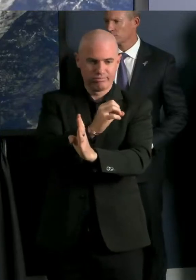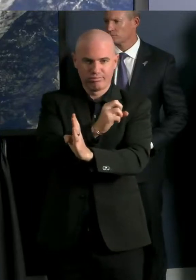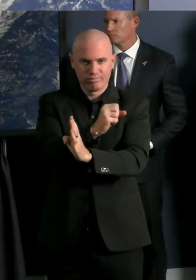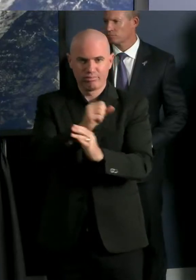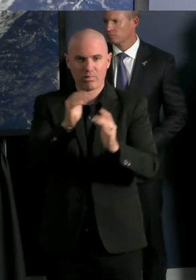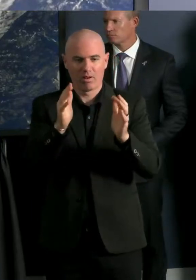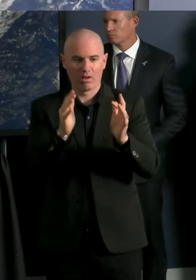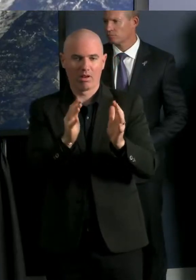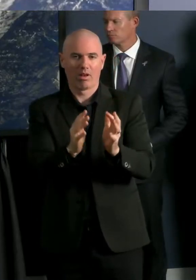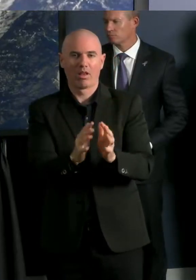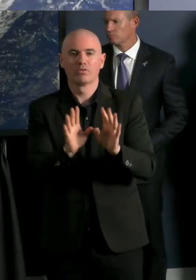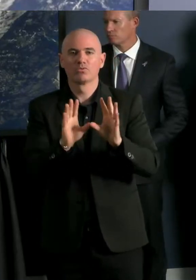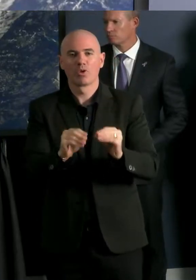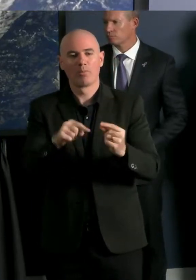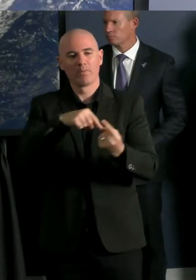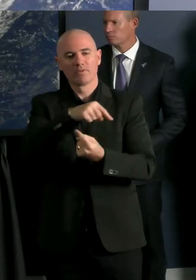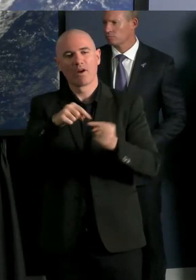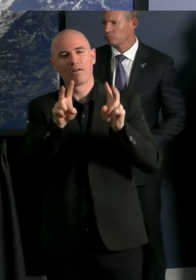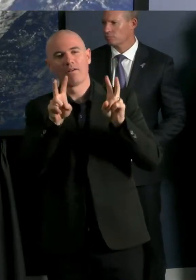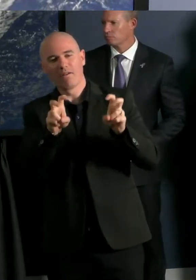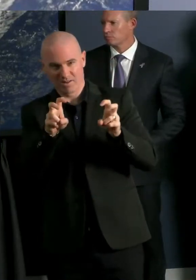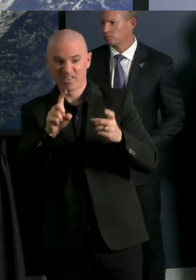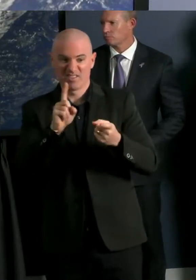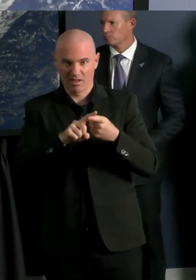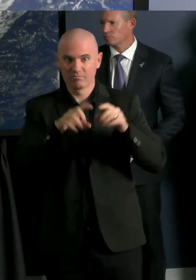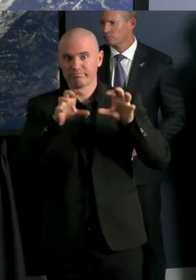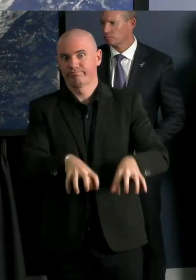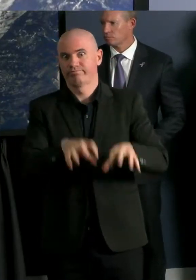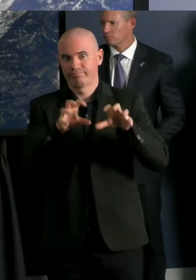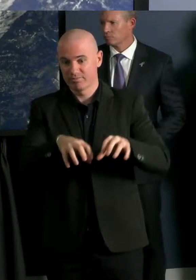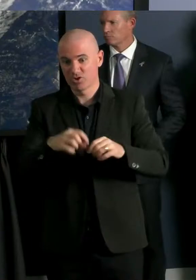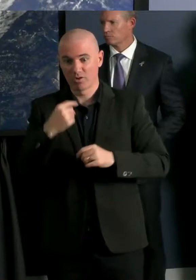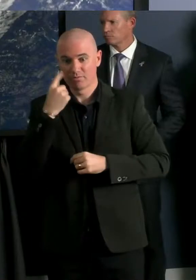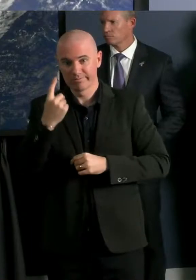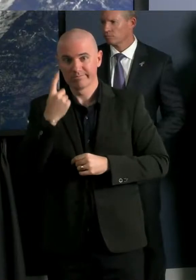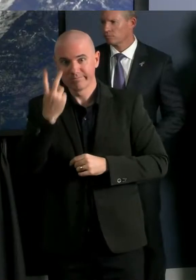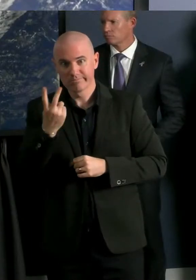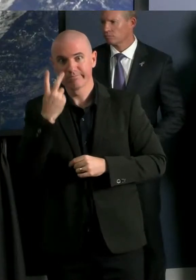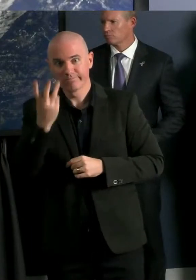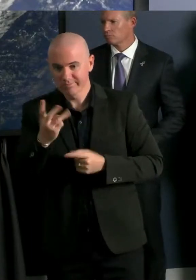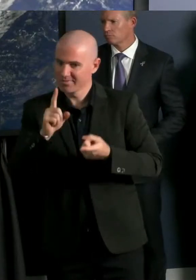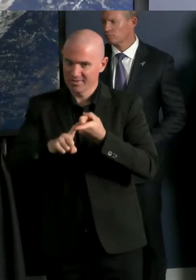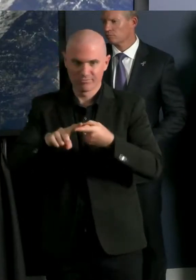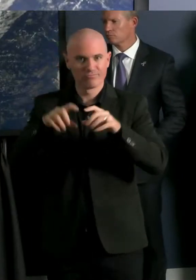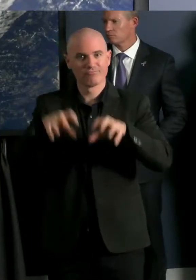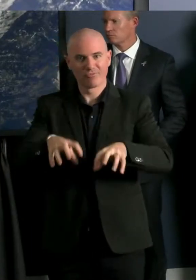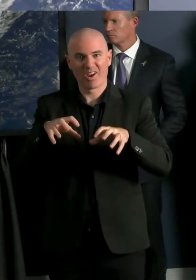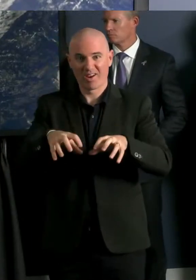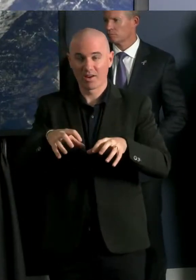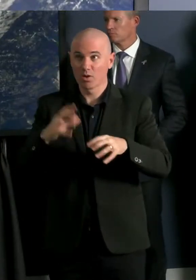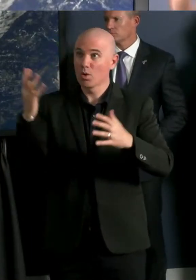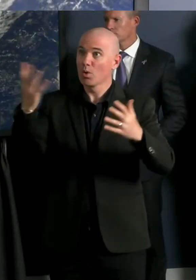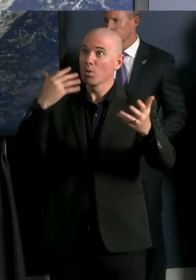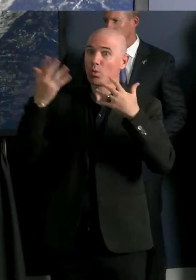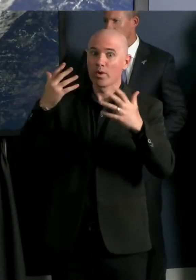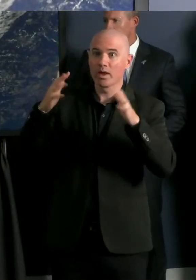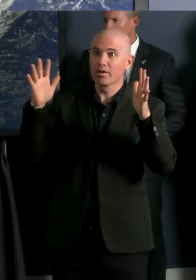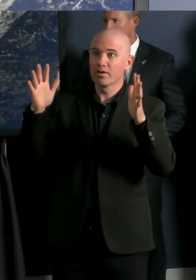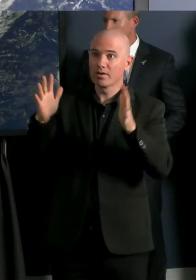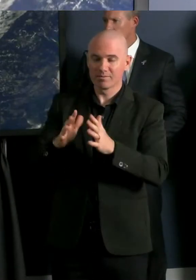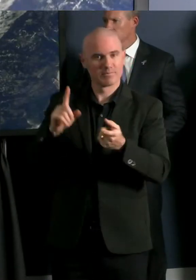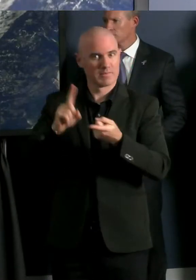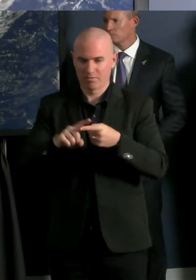low. So we could expect to see rainfall over the coming days, long after we've seen those wind numbers